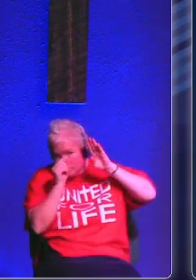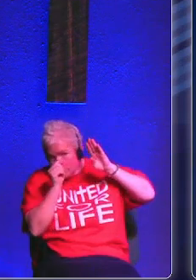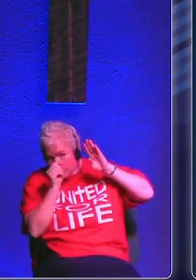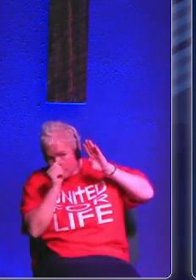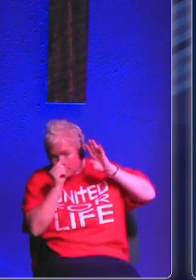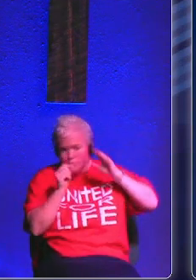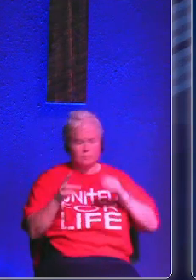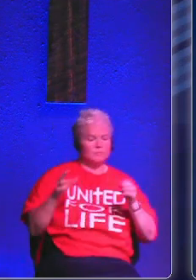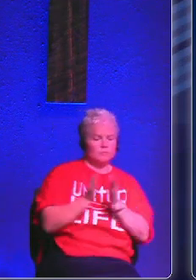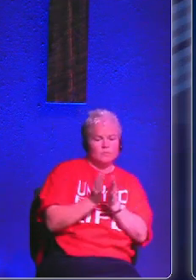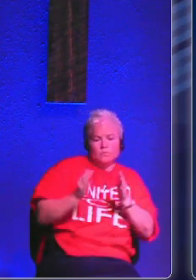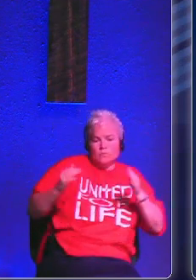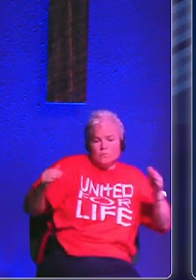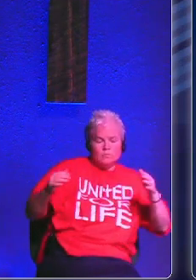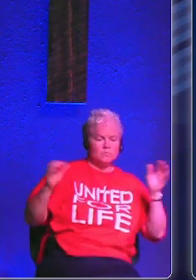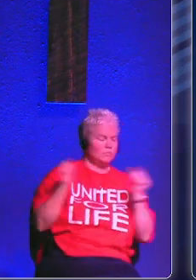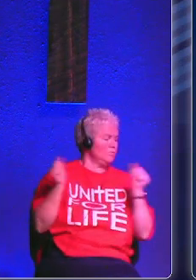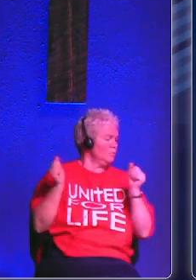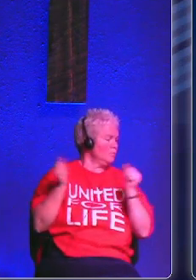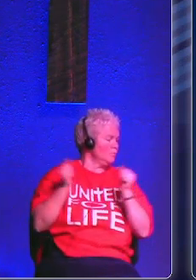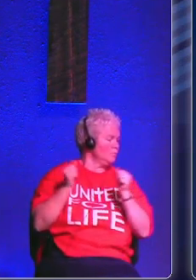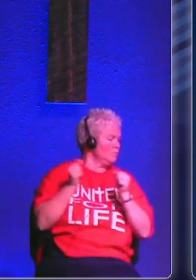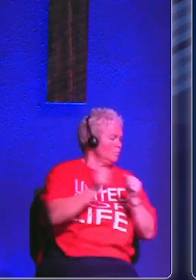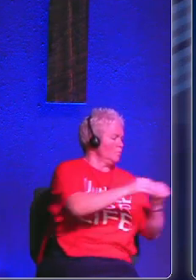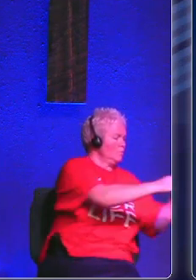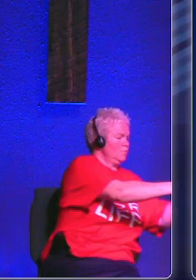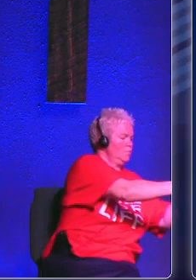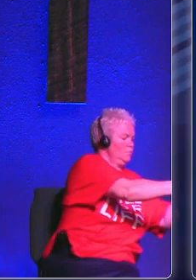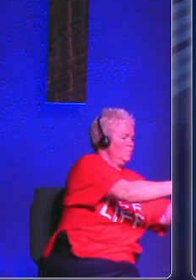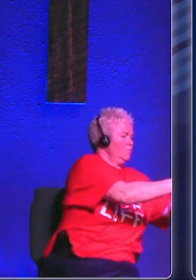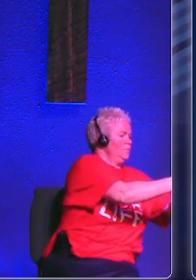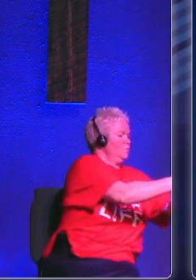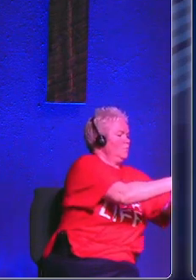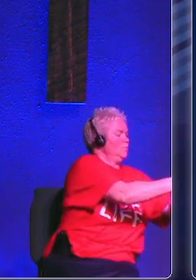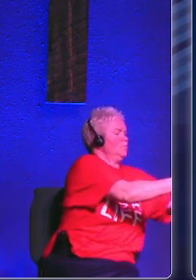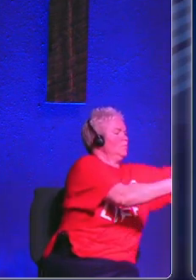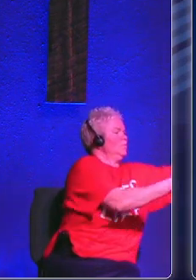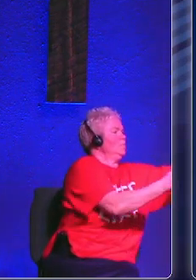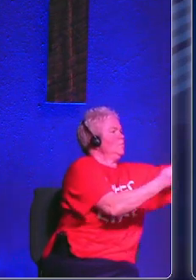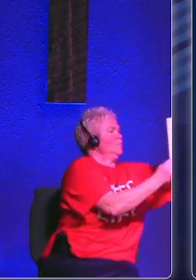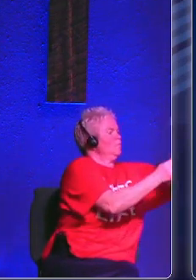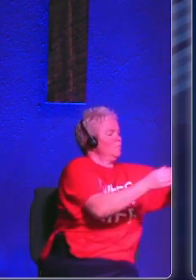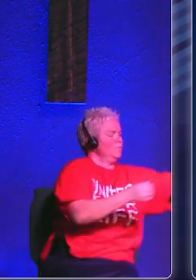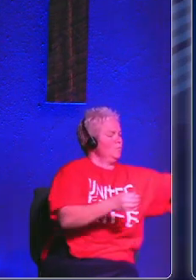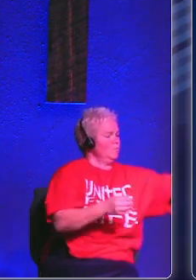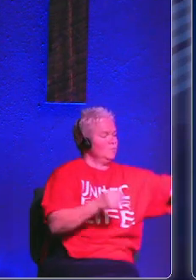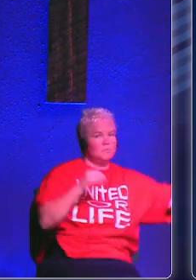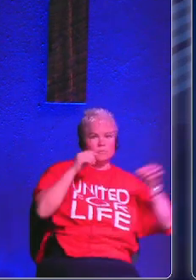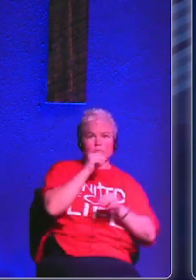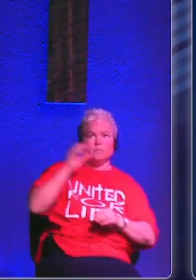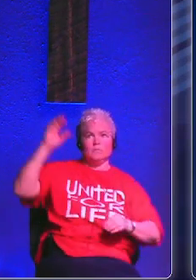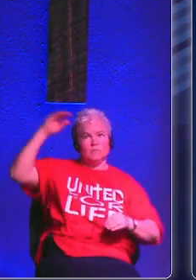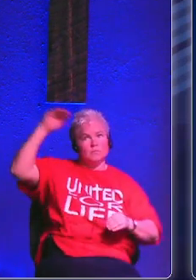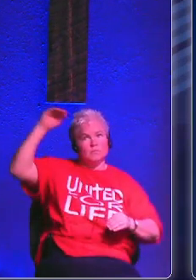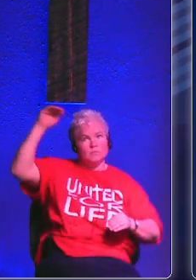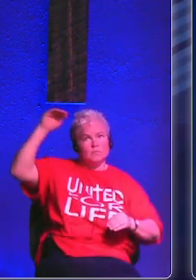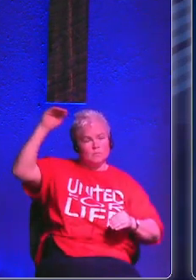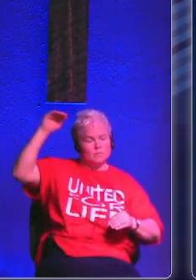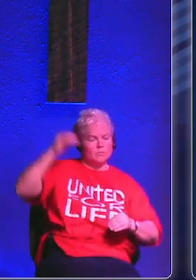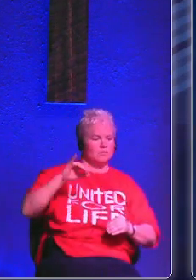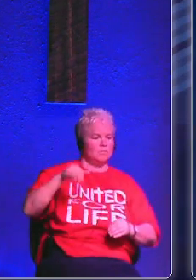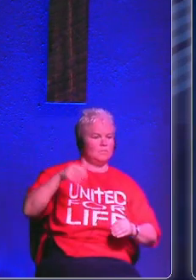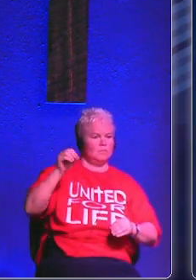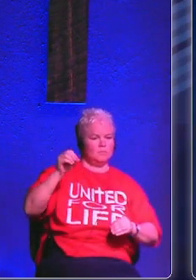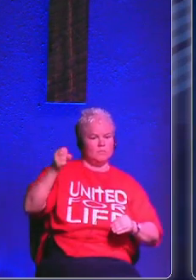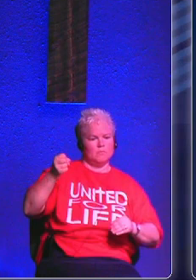people, they're too big and scary, it'd be just too hard for us to do. So none of the adults except for those two, Joshua